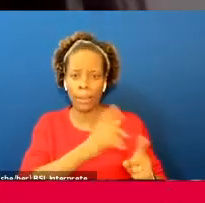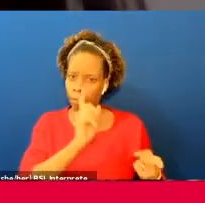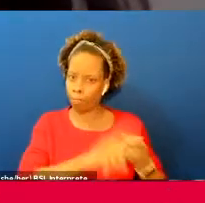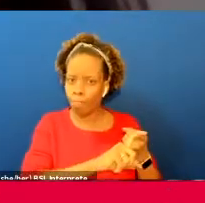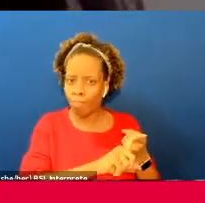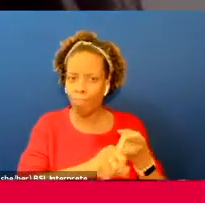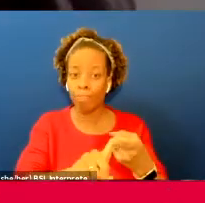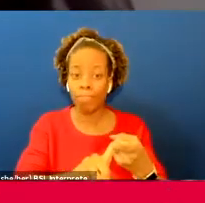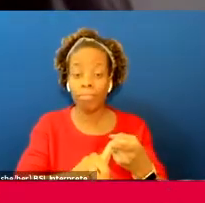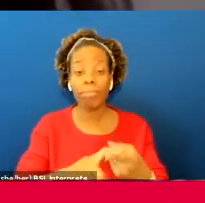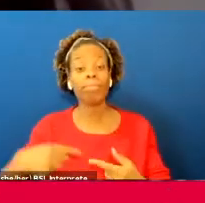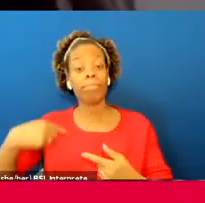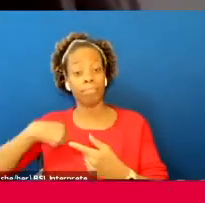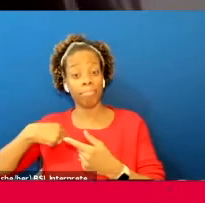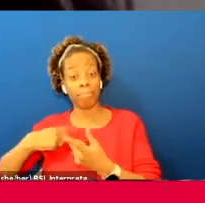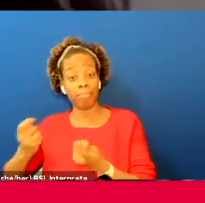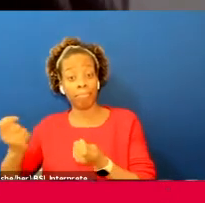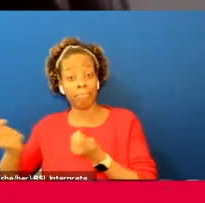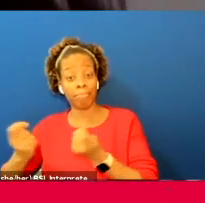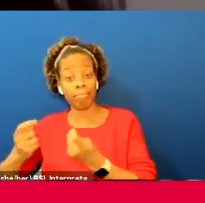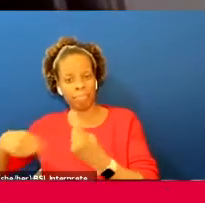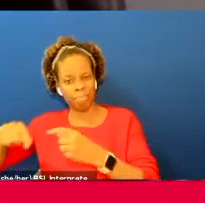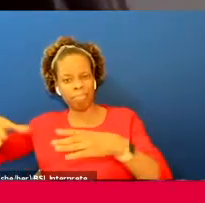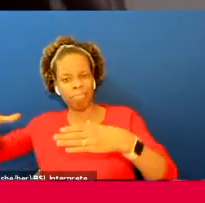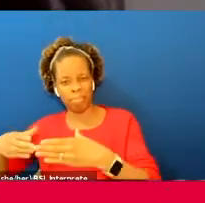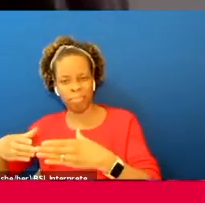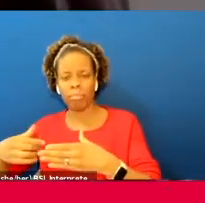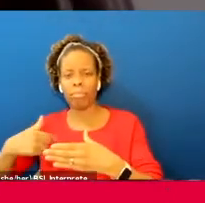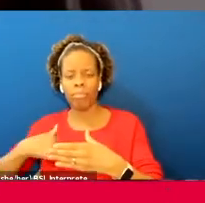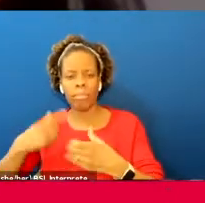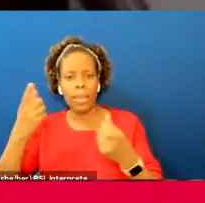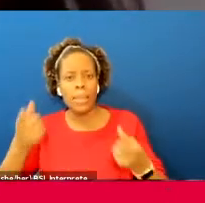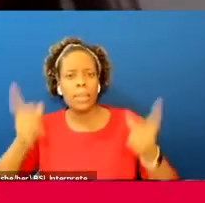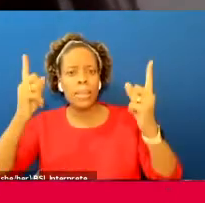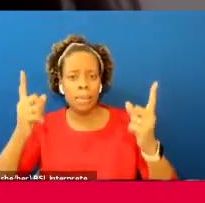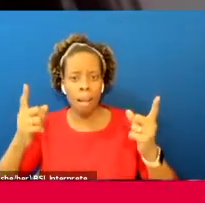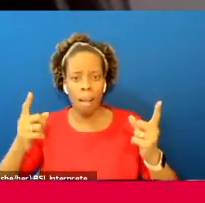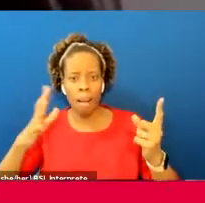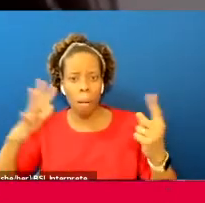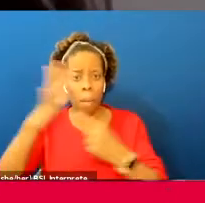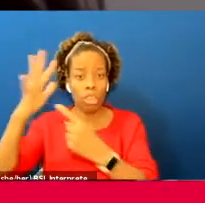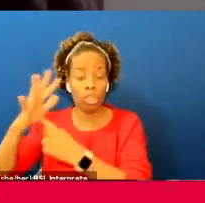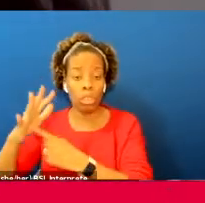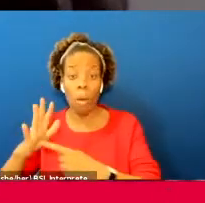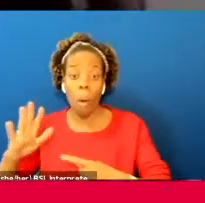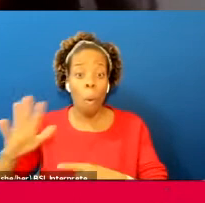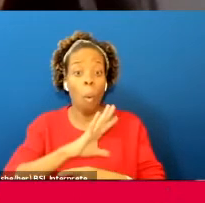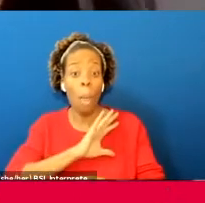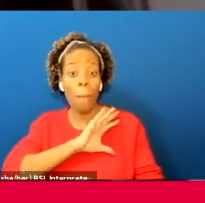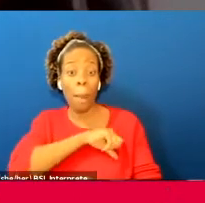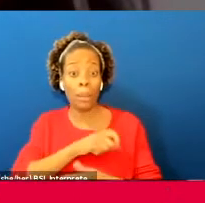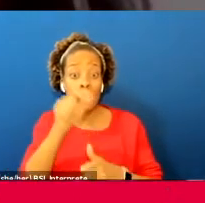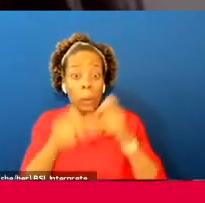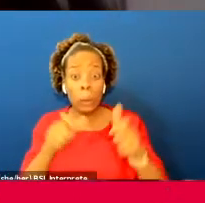GARA, we reckoned with the antics of senior management who secretly tried to end the scholarships for Palestinian students,